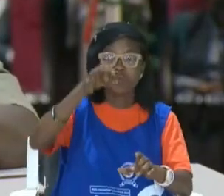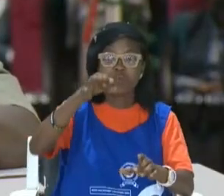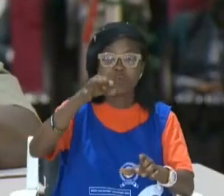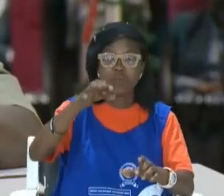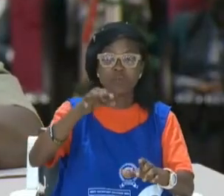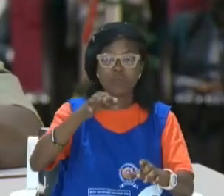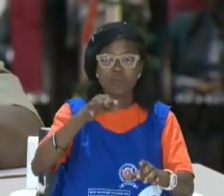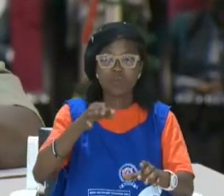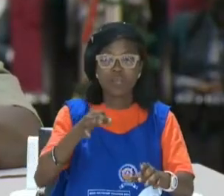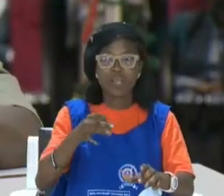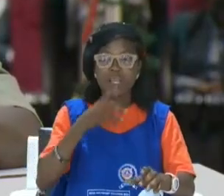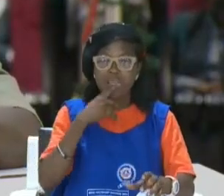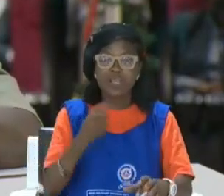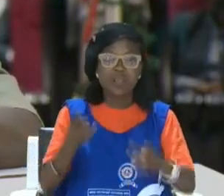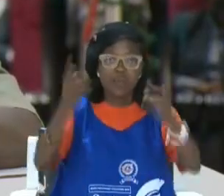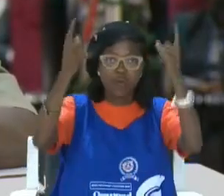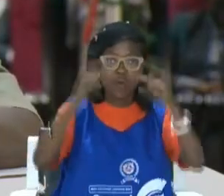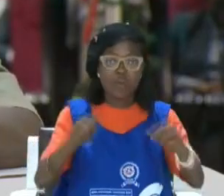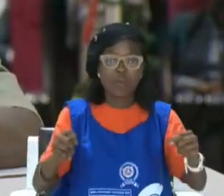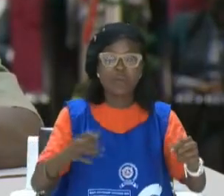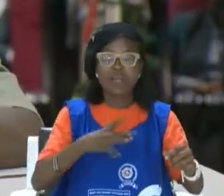cloven tongues of fire.